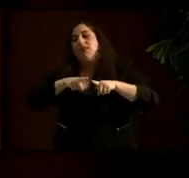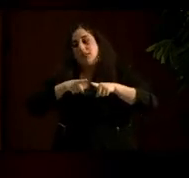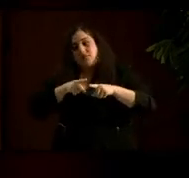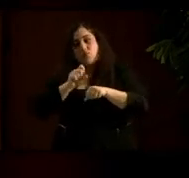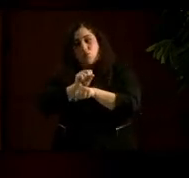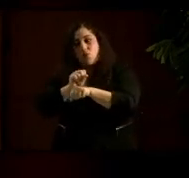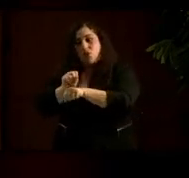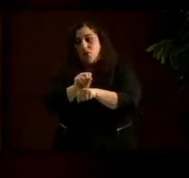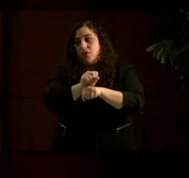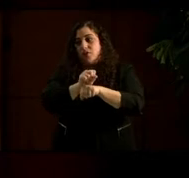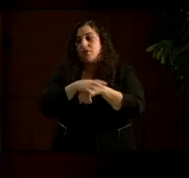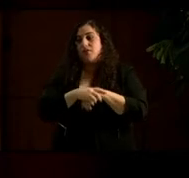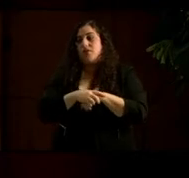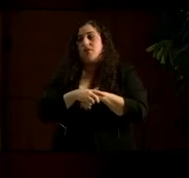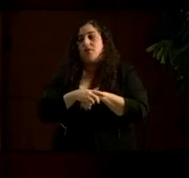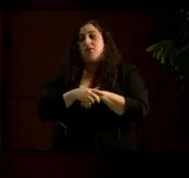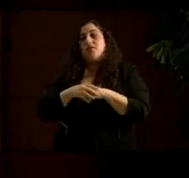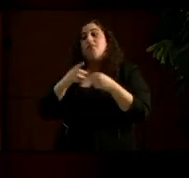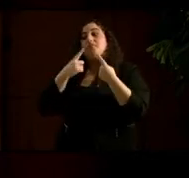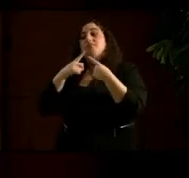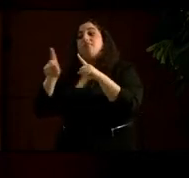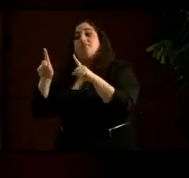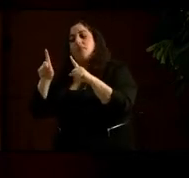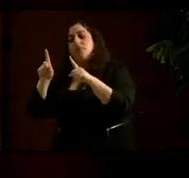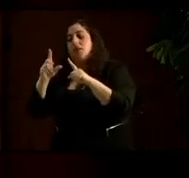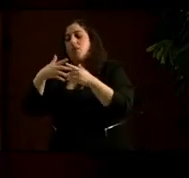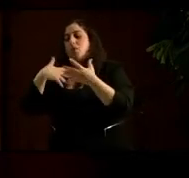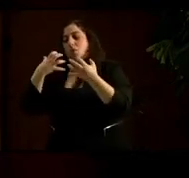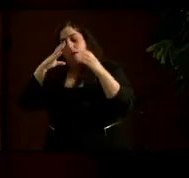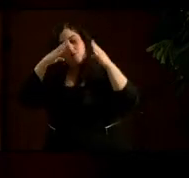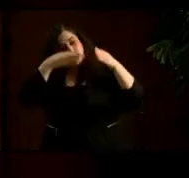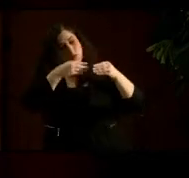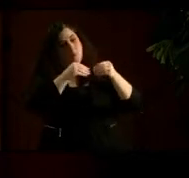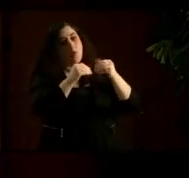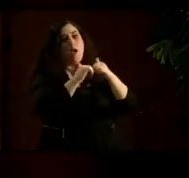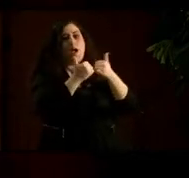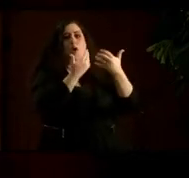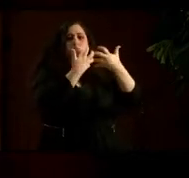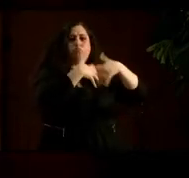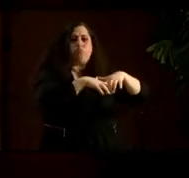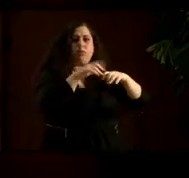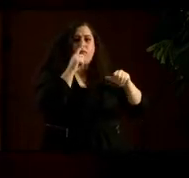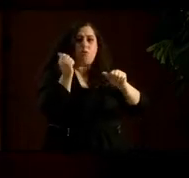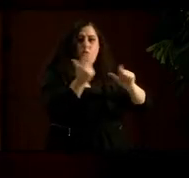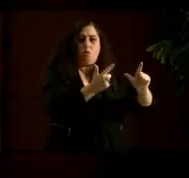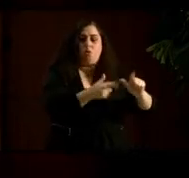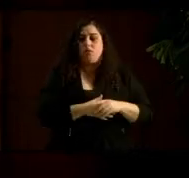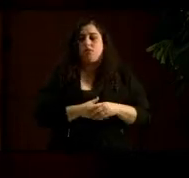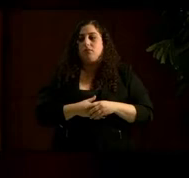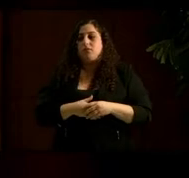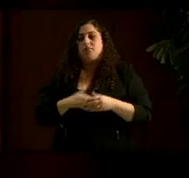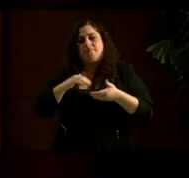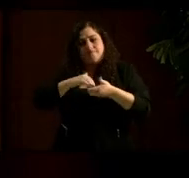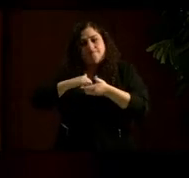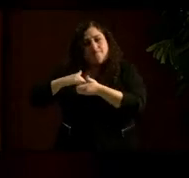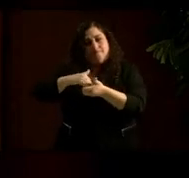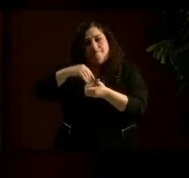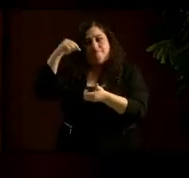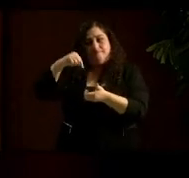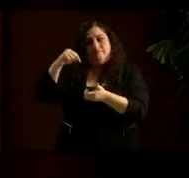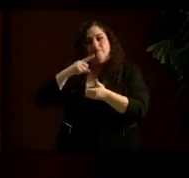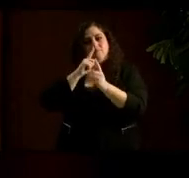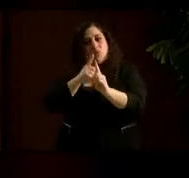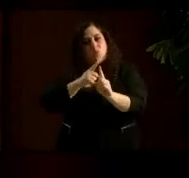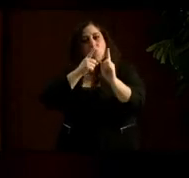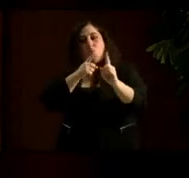a more integrative and transborder model of community, collaboration, and cooperation. We see this need across our